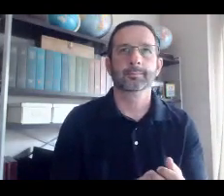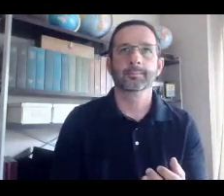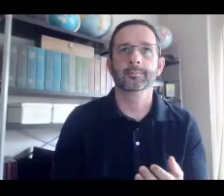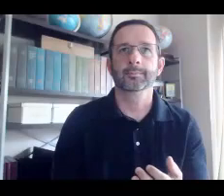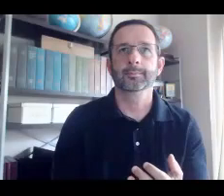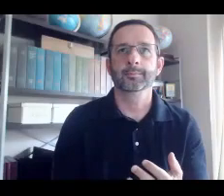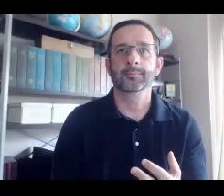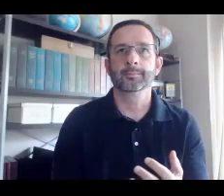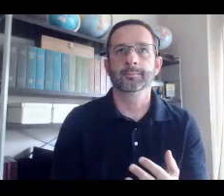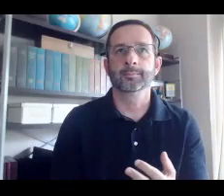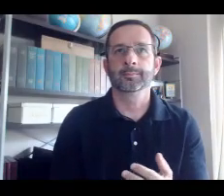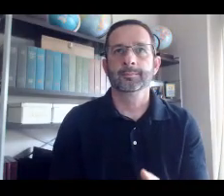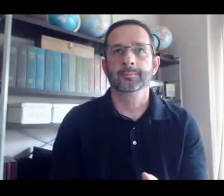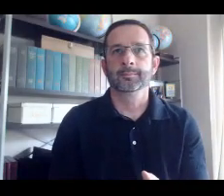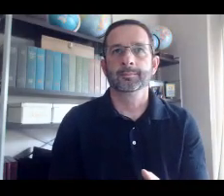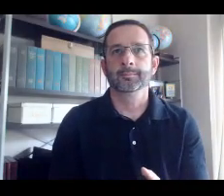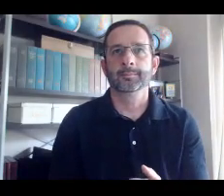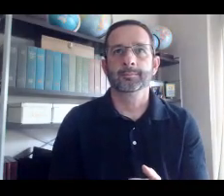award.